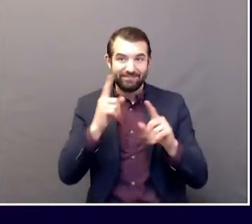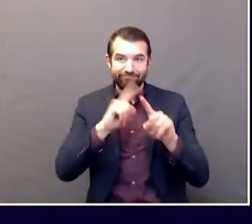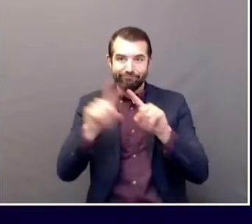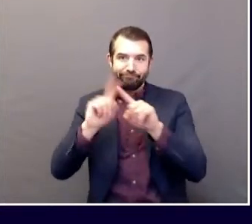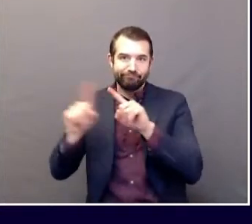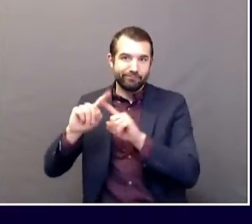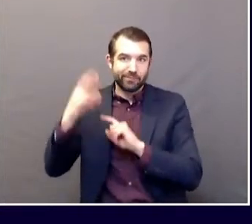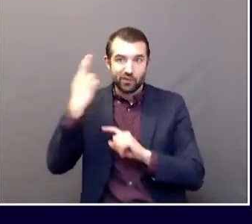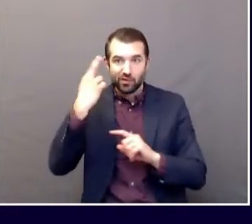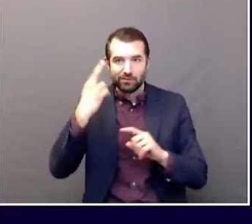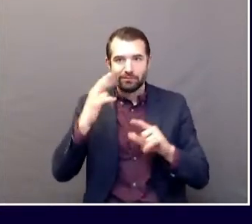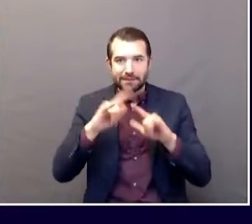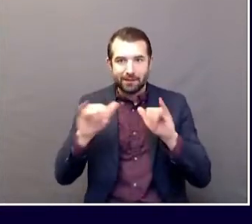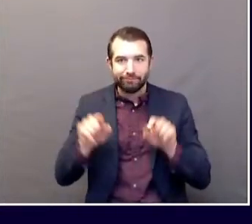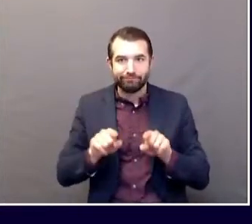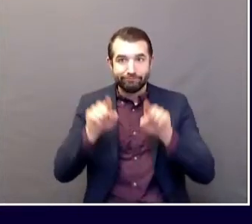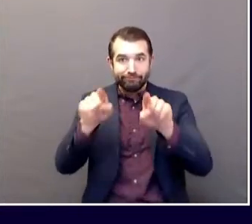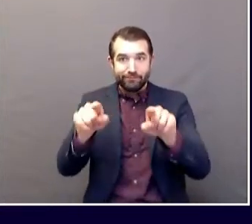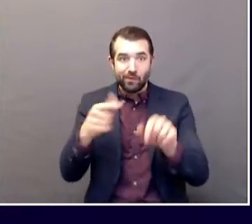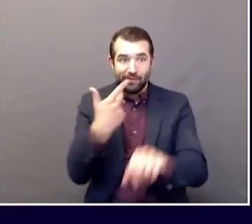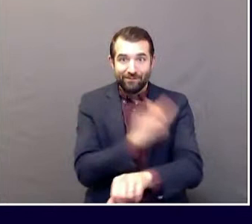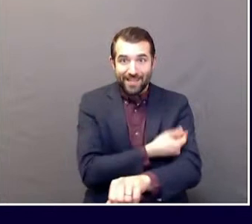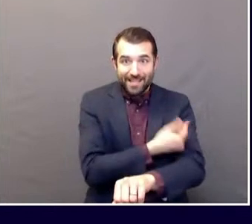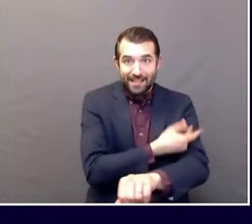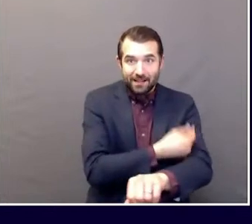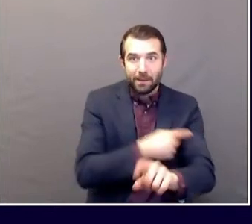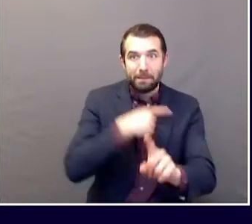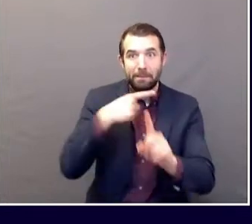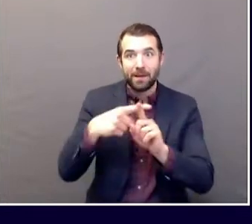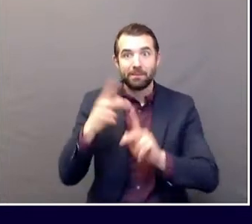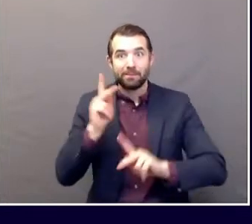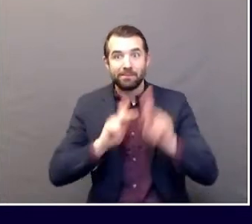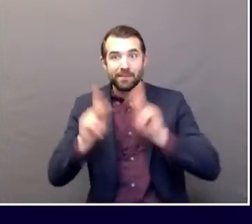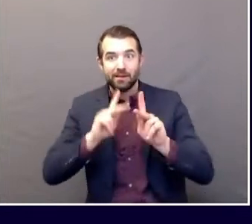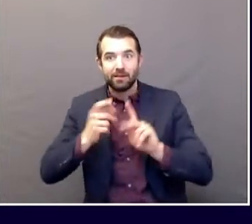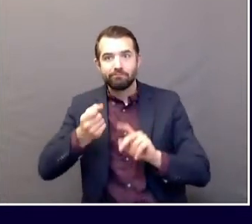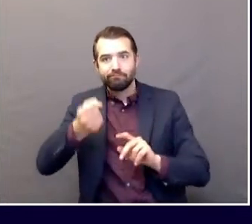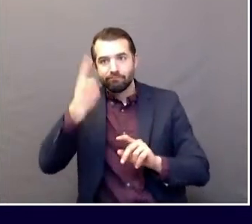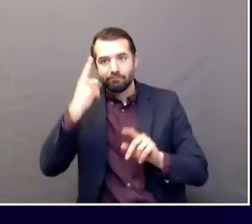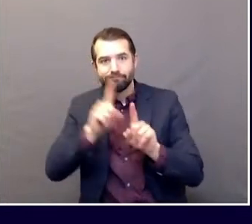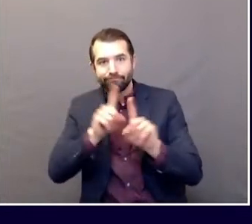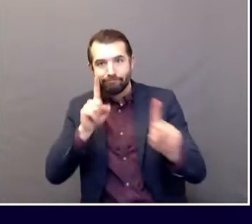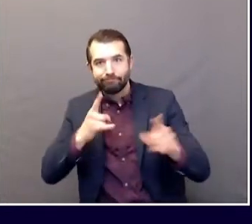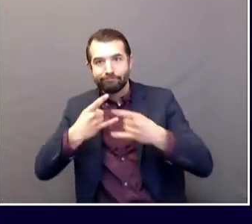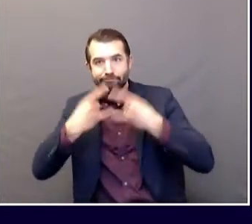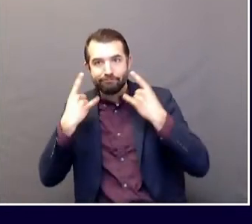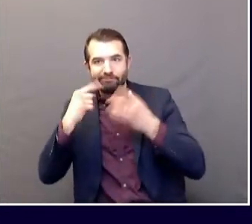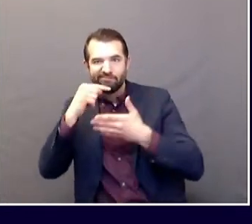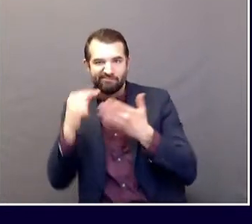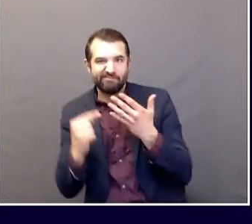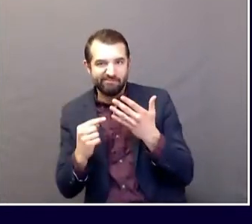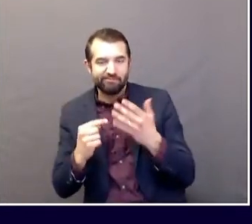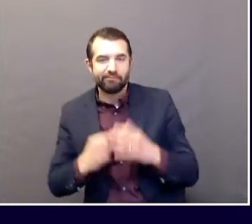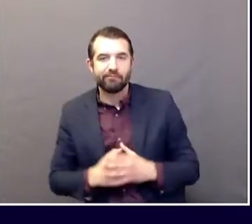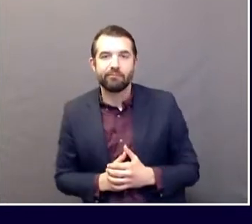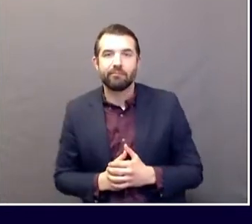at once. The epidemiologists that I've talked to have suggested that the vaccination rates that we have achieved as a